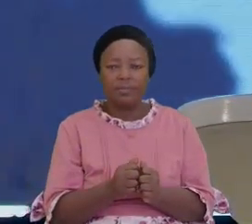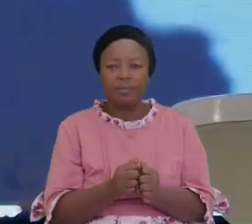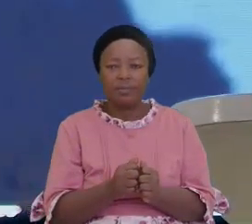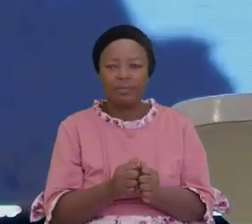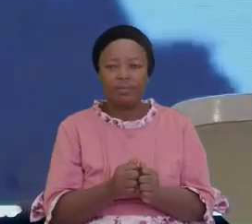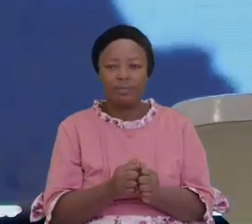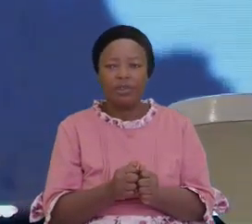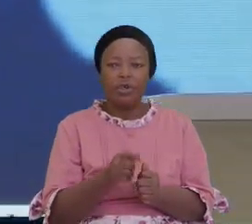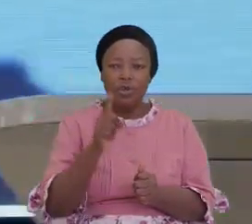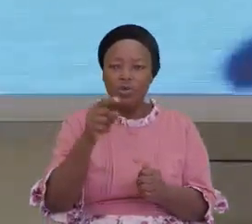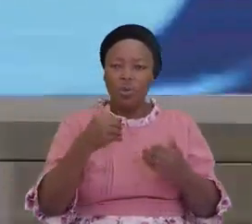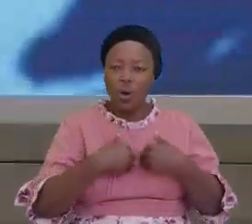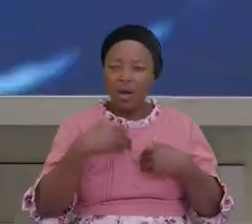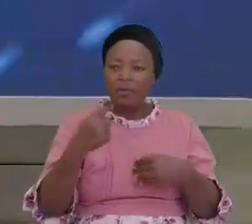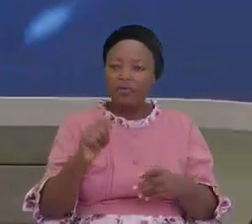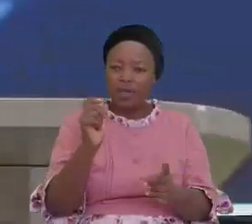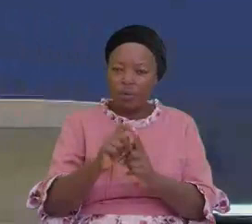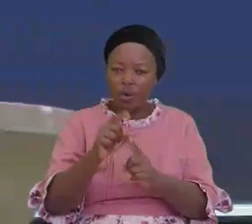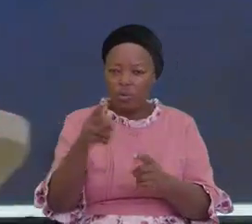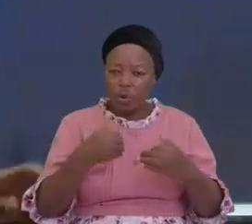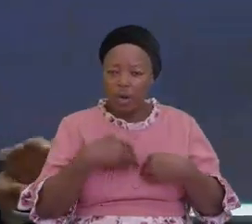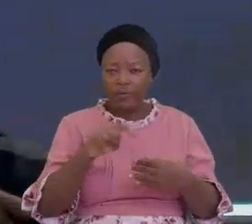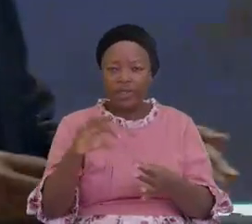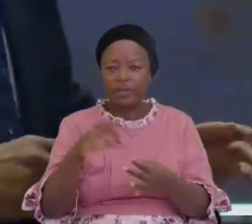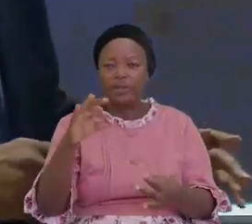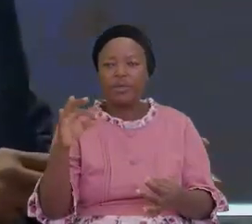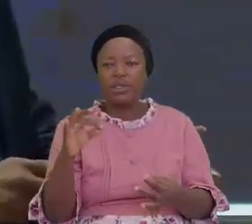You have the word, you have the spirit.